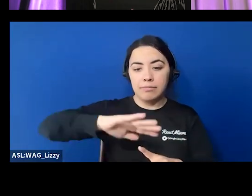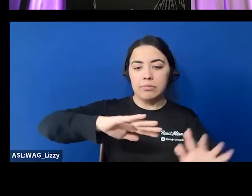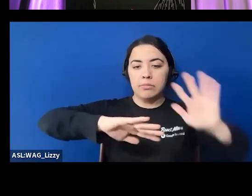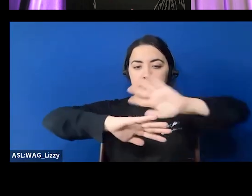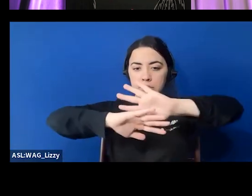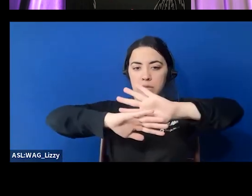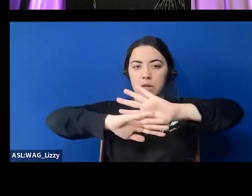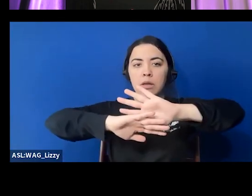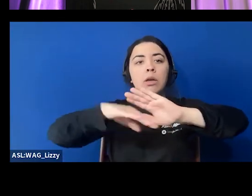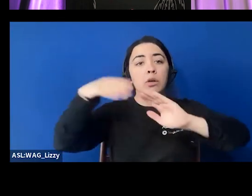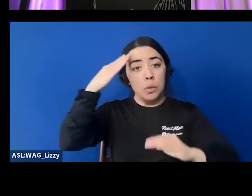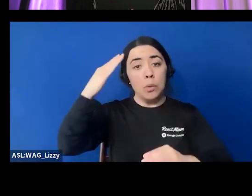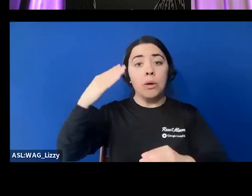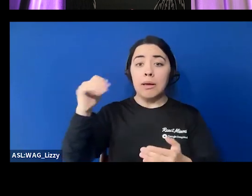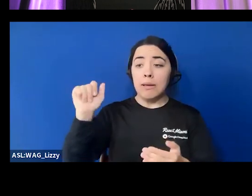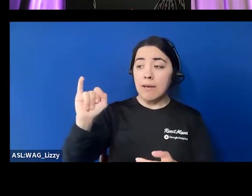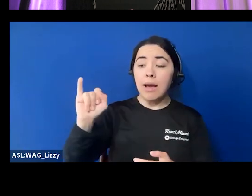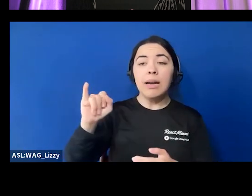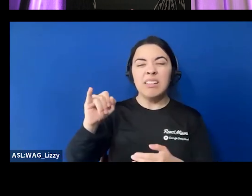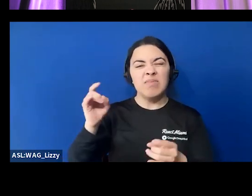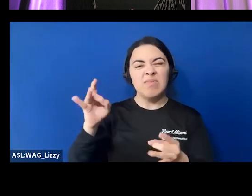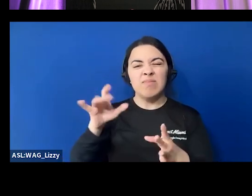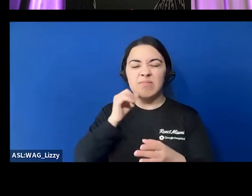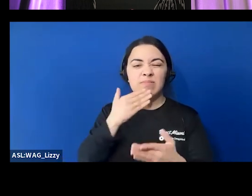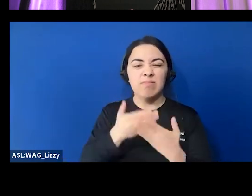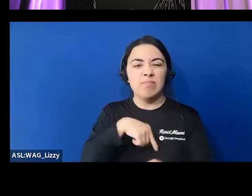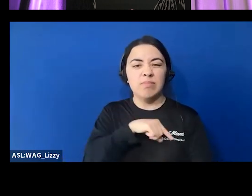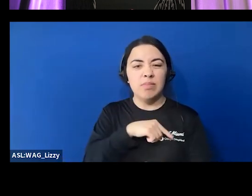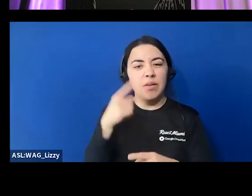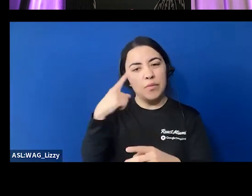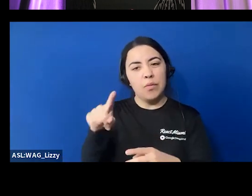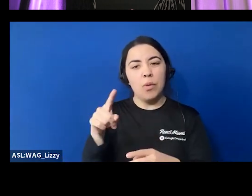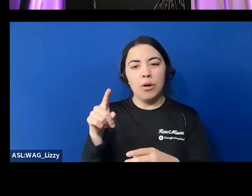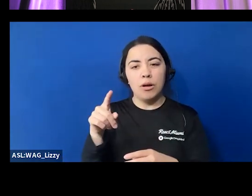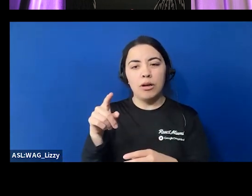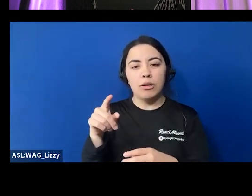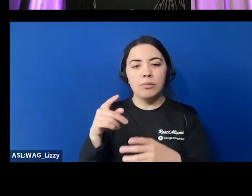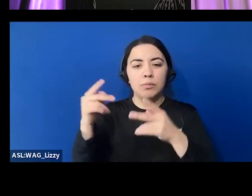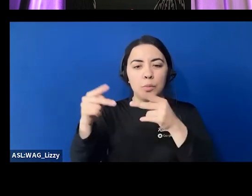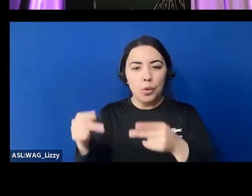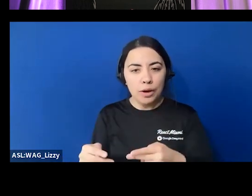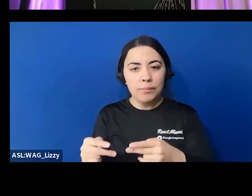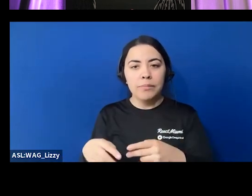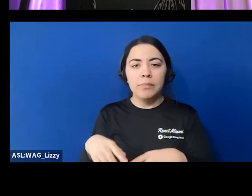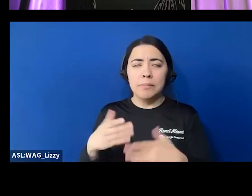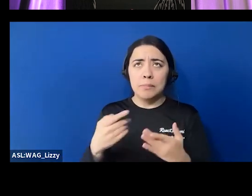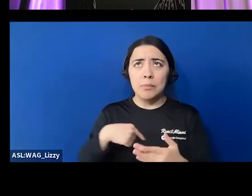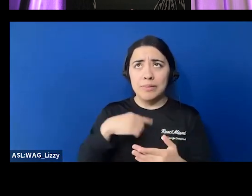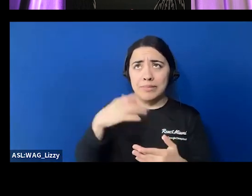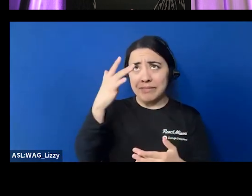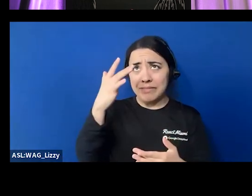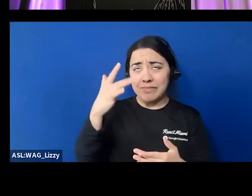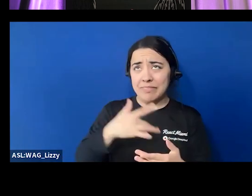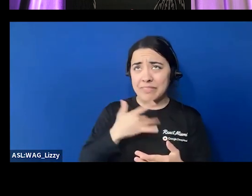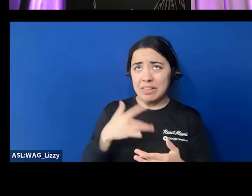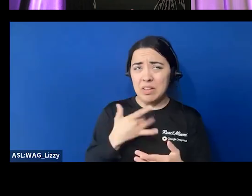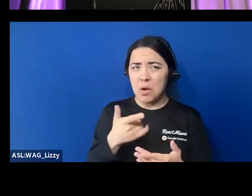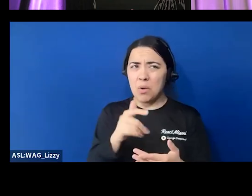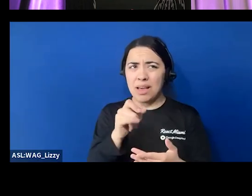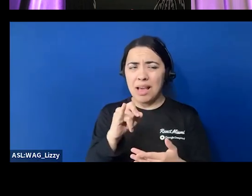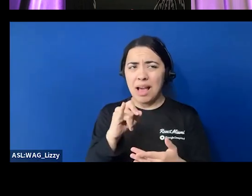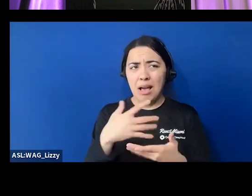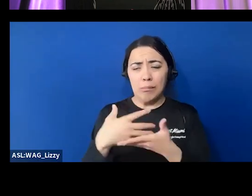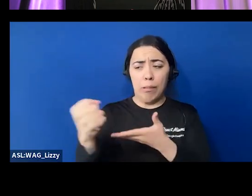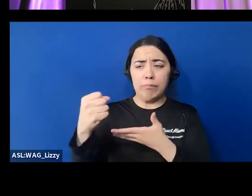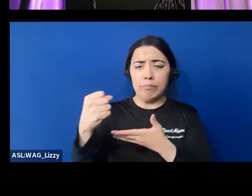pretty bad at type-level programming. And I know for a lot of us, it feels like AI sucked a lot of the fun out of our jobs recently. But I think you should pep up, because what's going to happen next